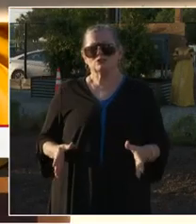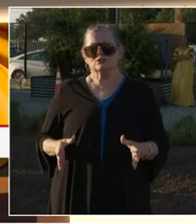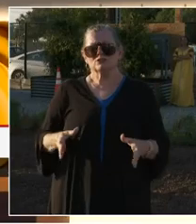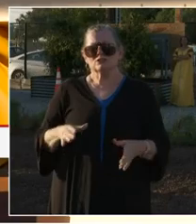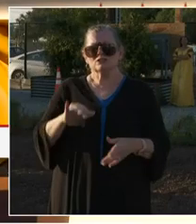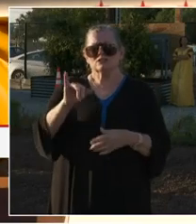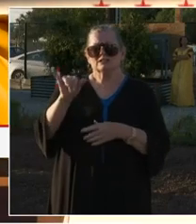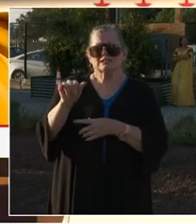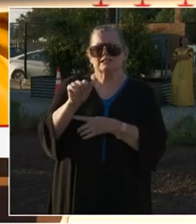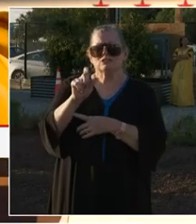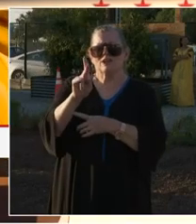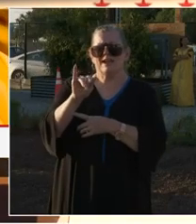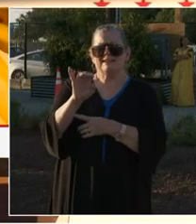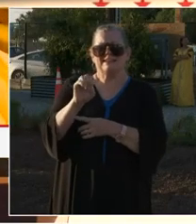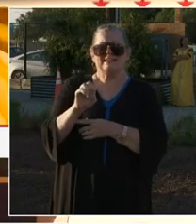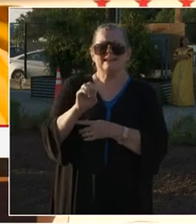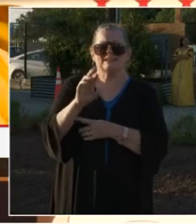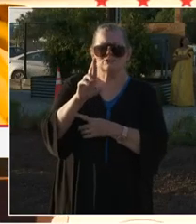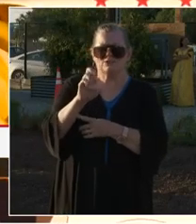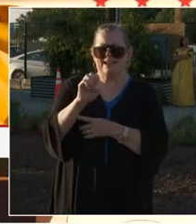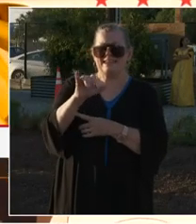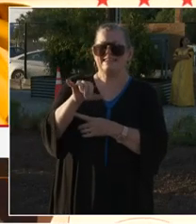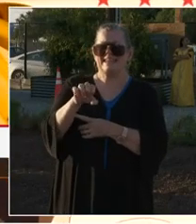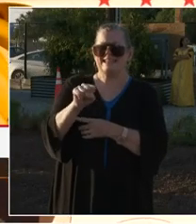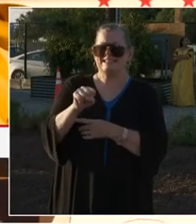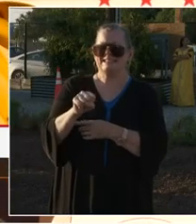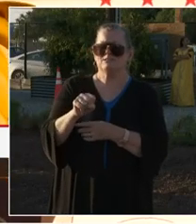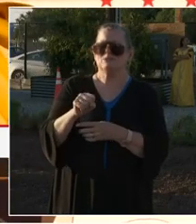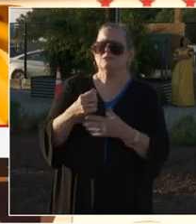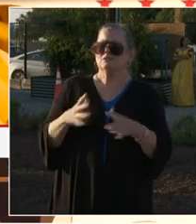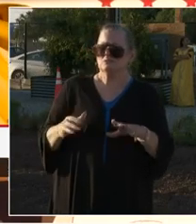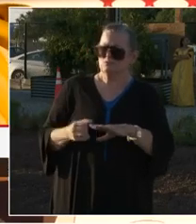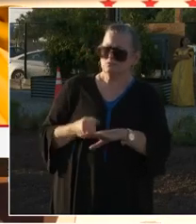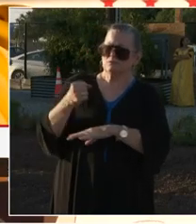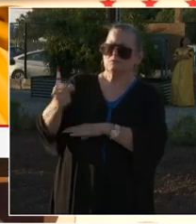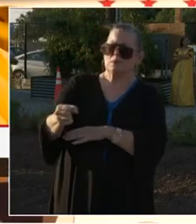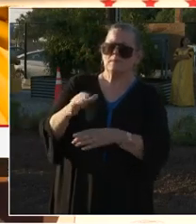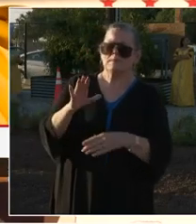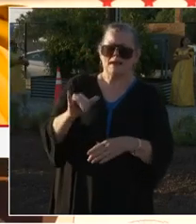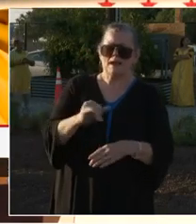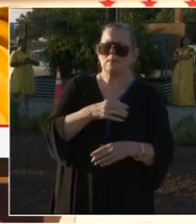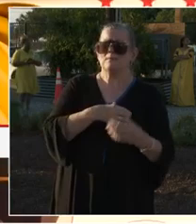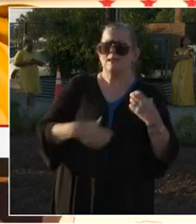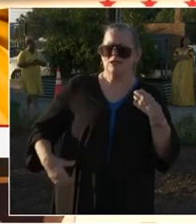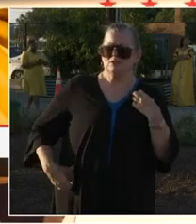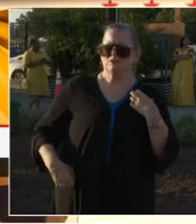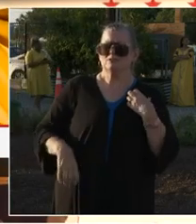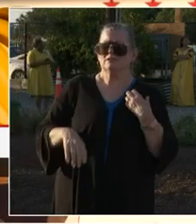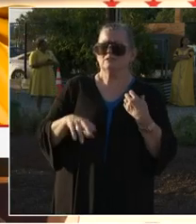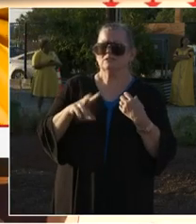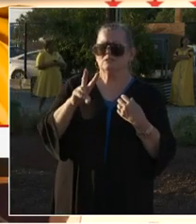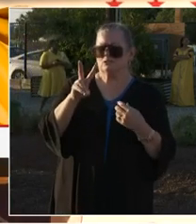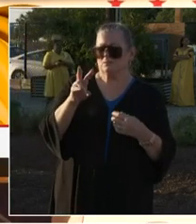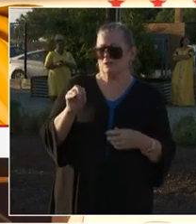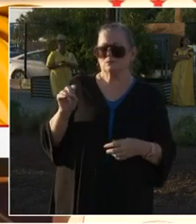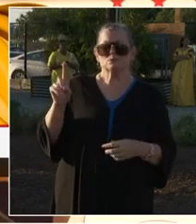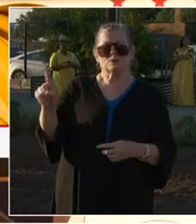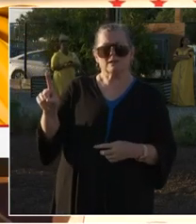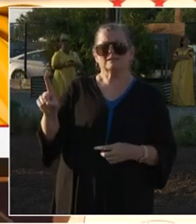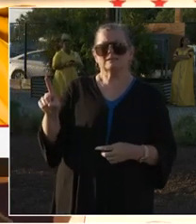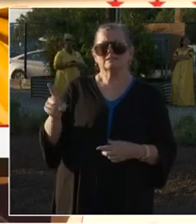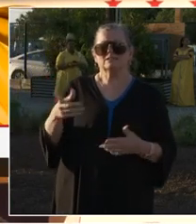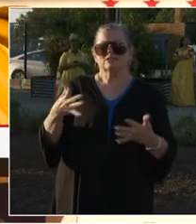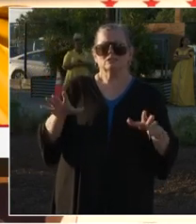by Mayor Bowser as the Director of the Mayor's Office of Community Affairs in October of 2001. Director Reyes-Yanez is the